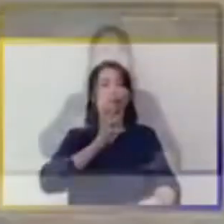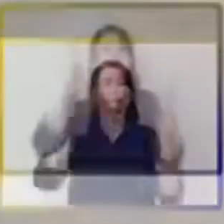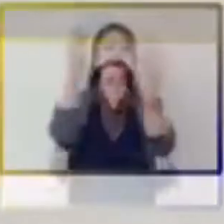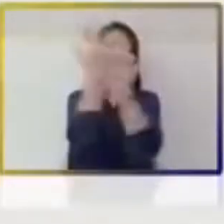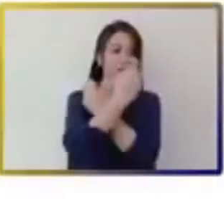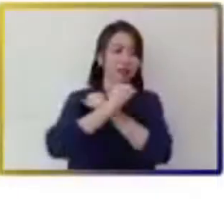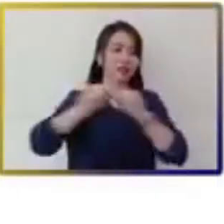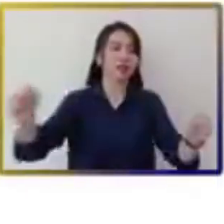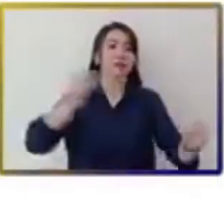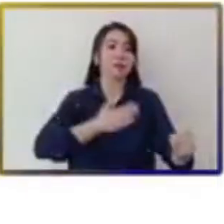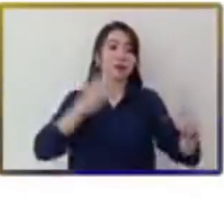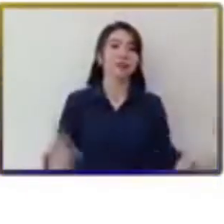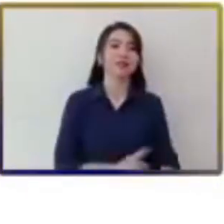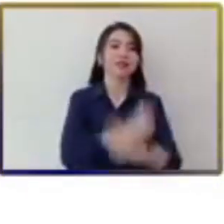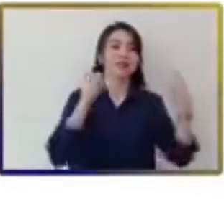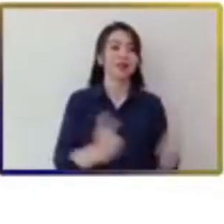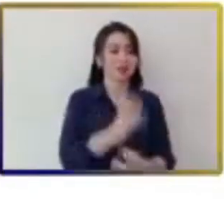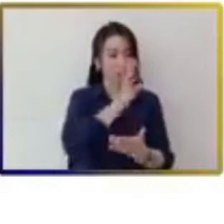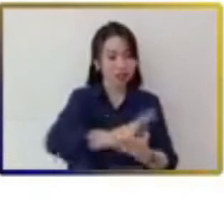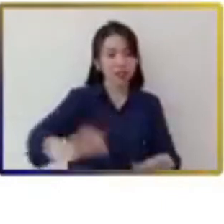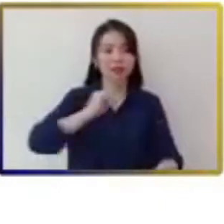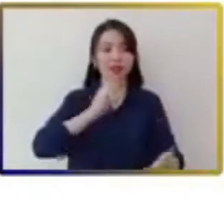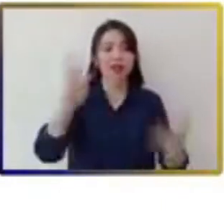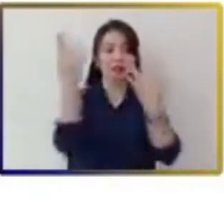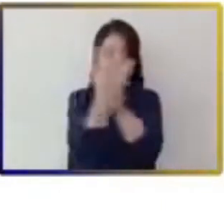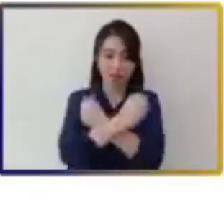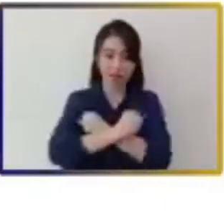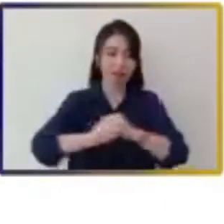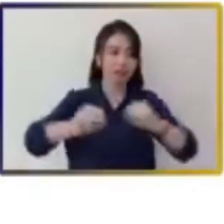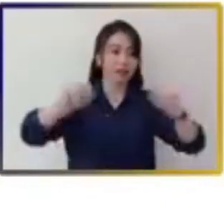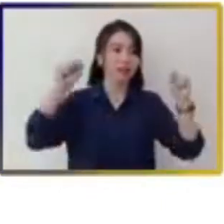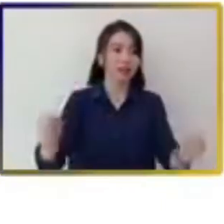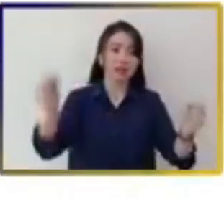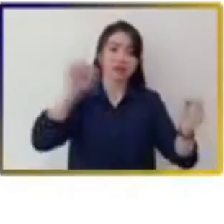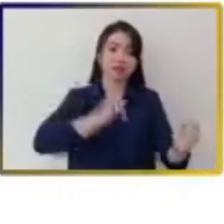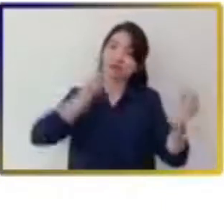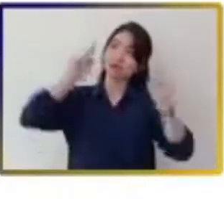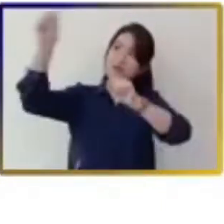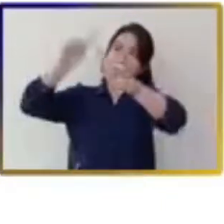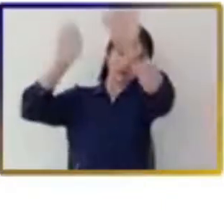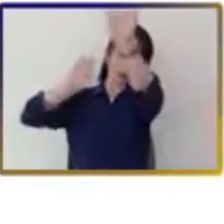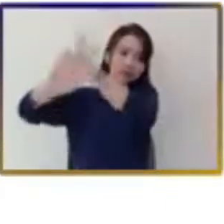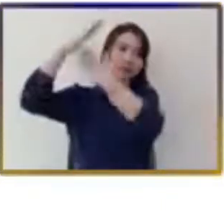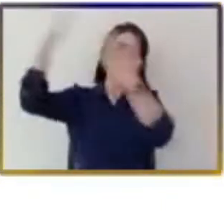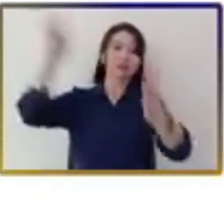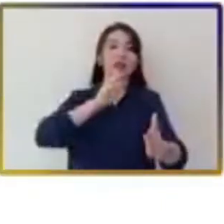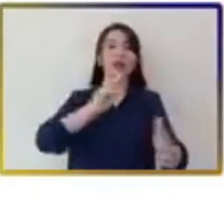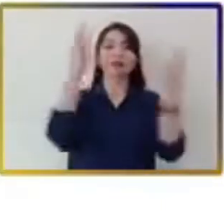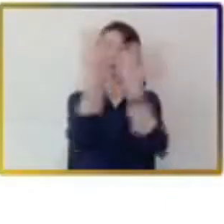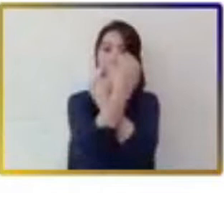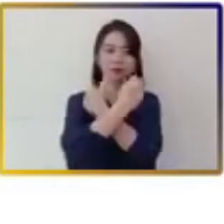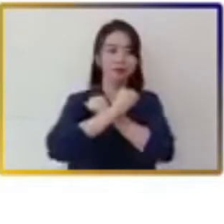I'm saved, my sins are forgiven. I'm saved, I'm saved, I'm headed for